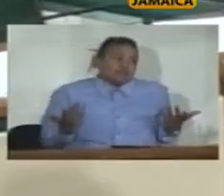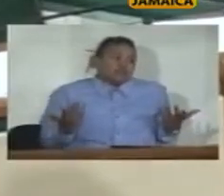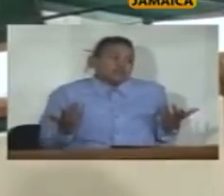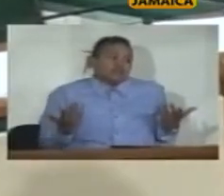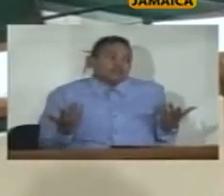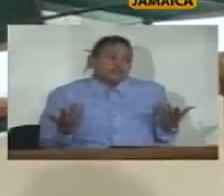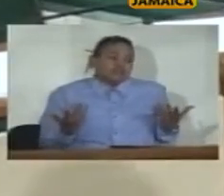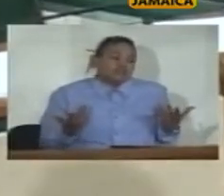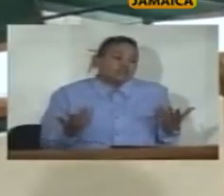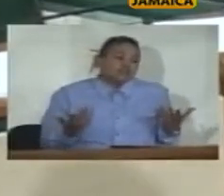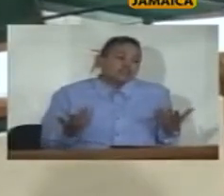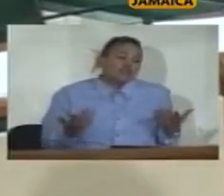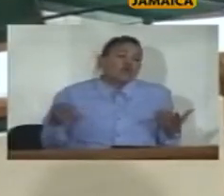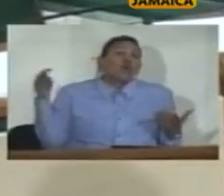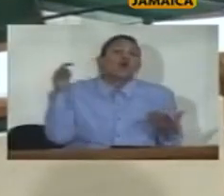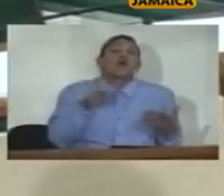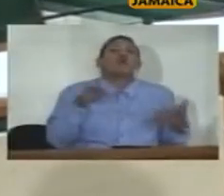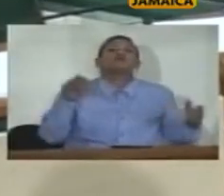the table.